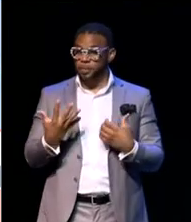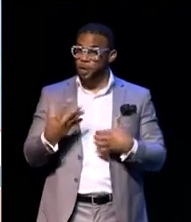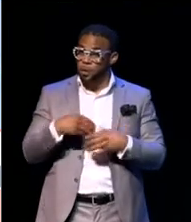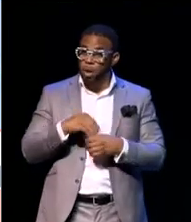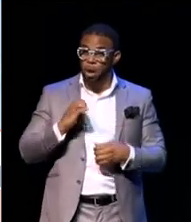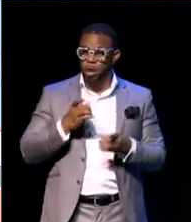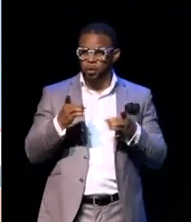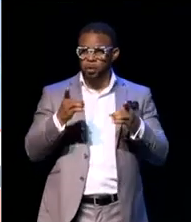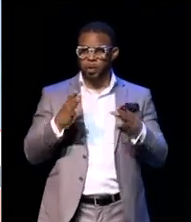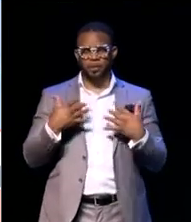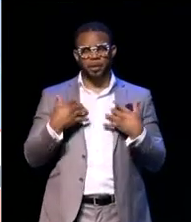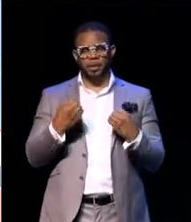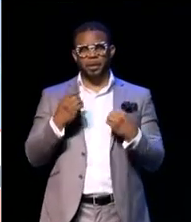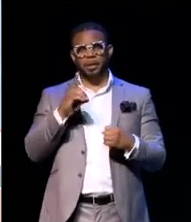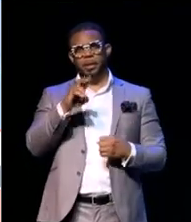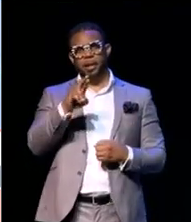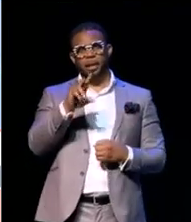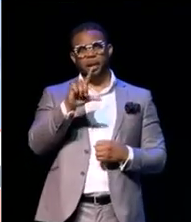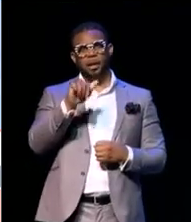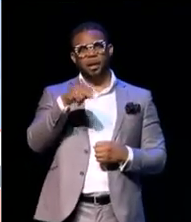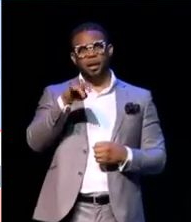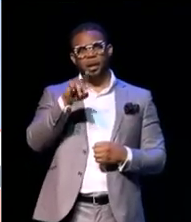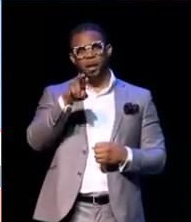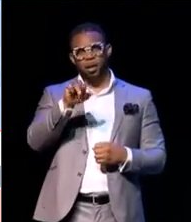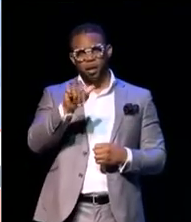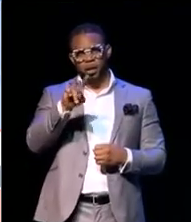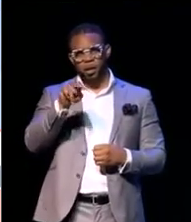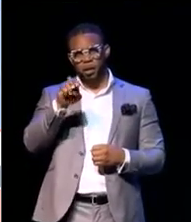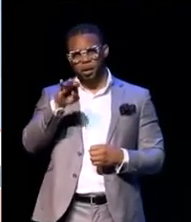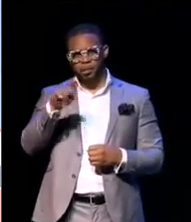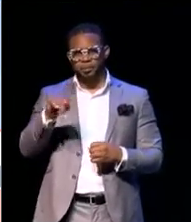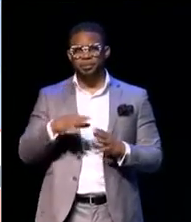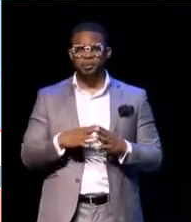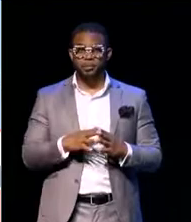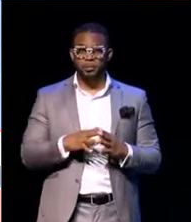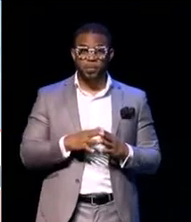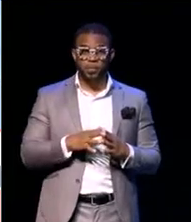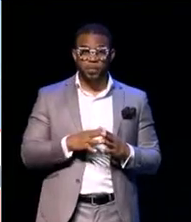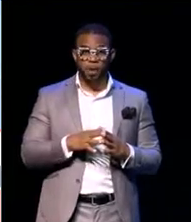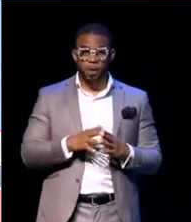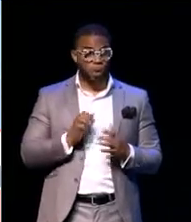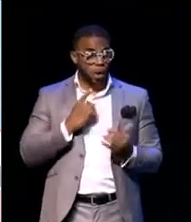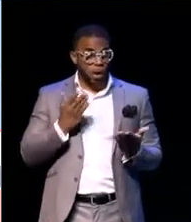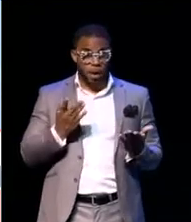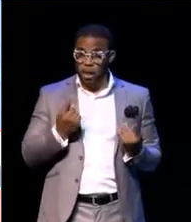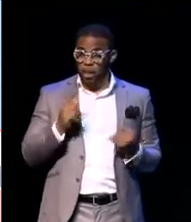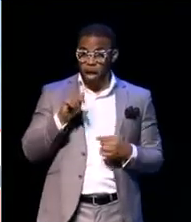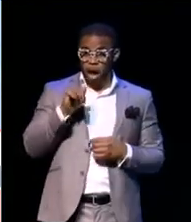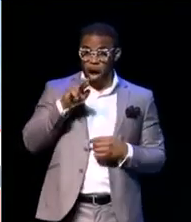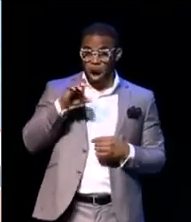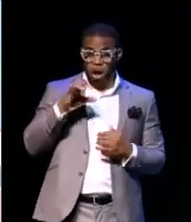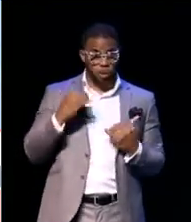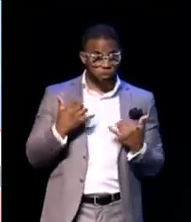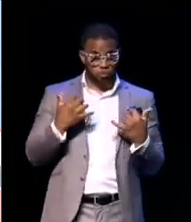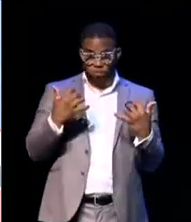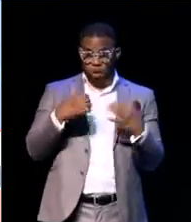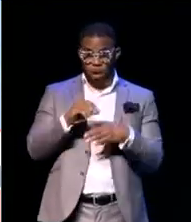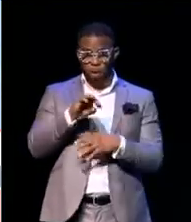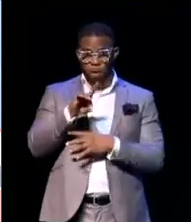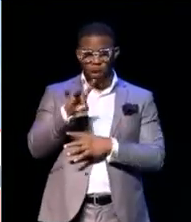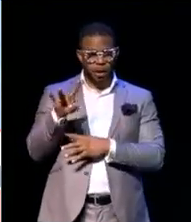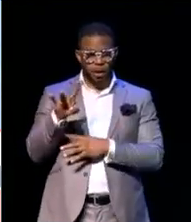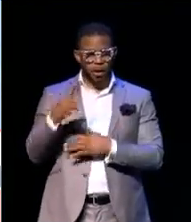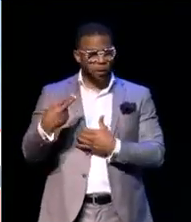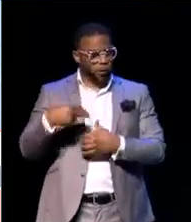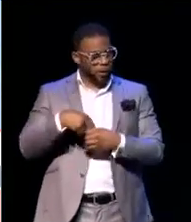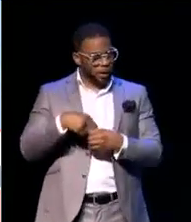including our director of health, Dr. LaQuandra Nesbitt. We are at the ARC in Ward 8. We are